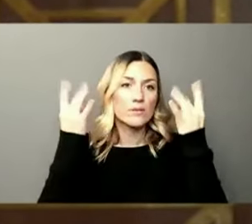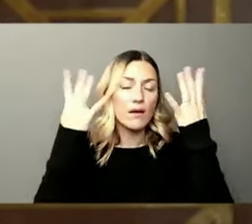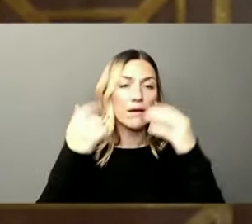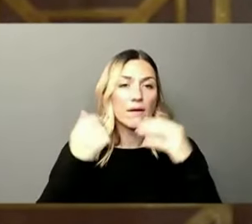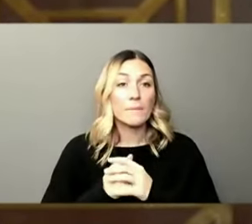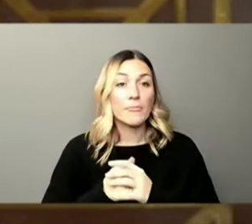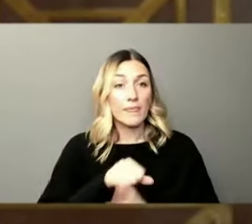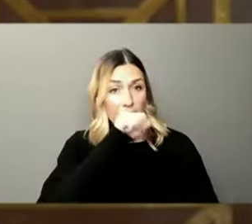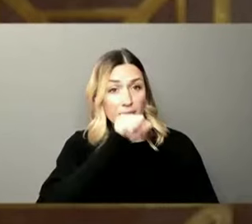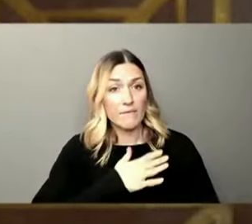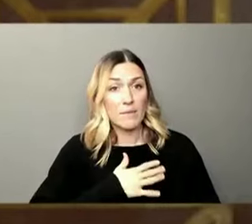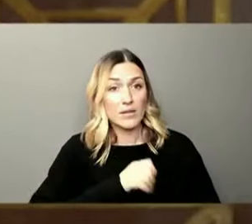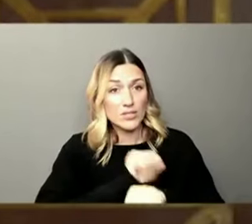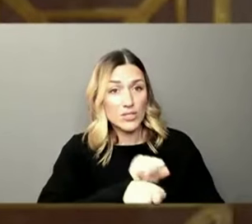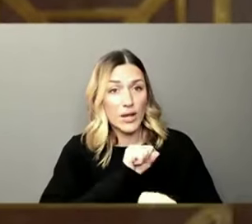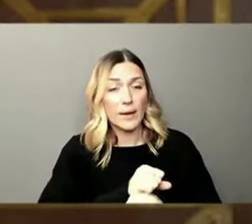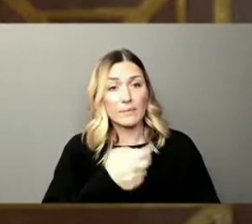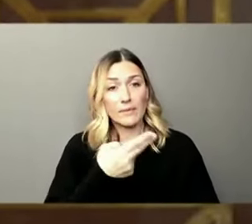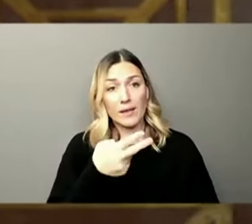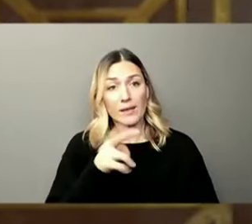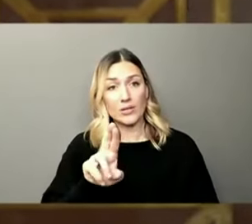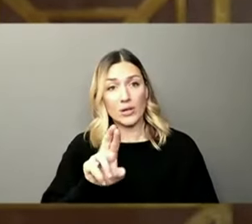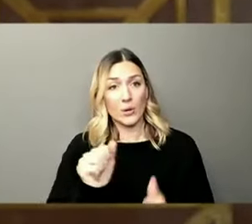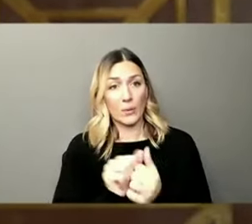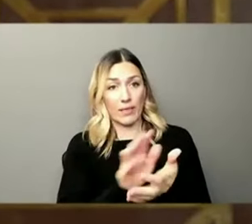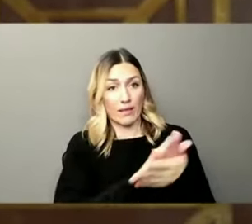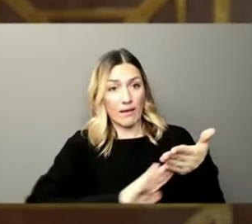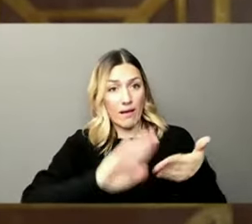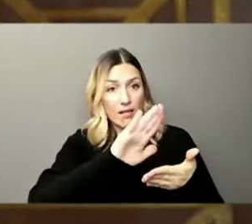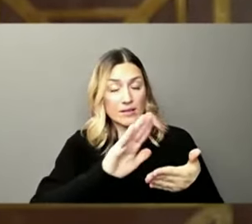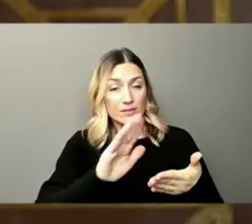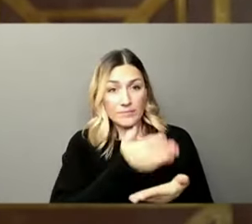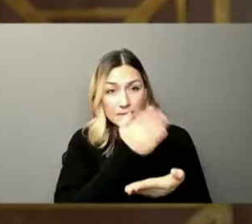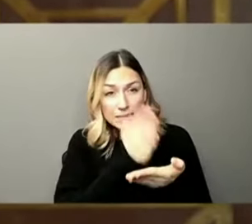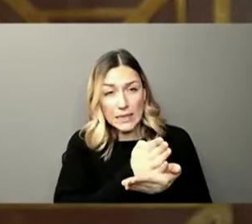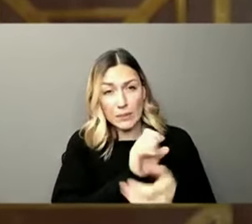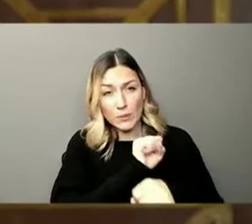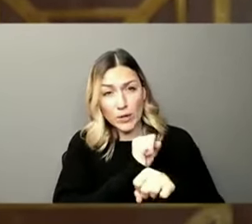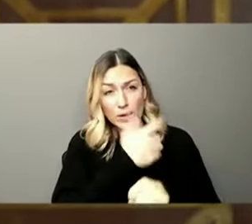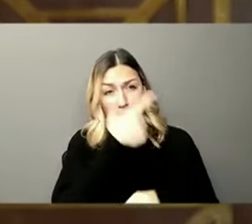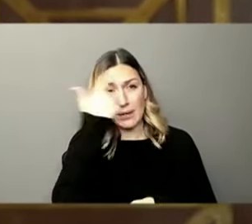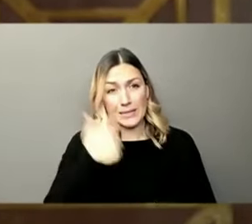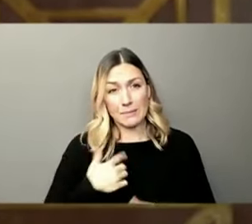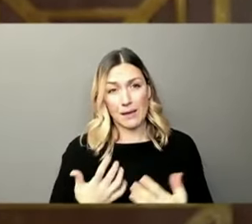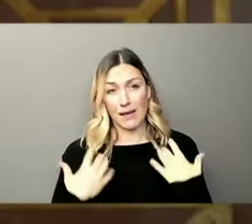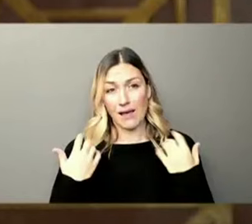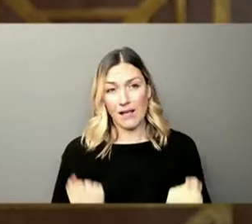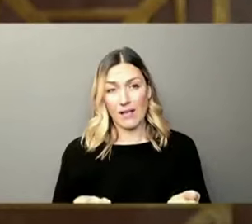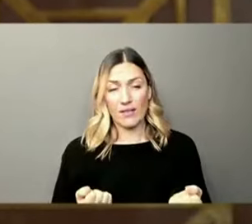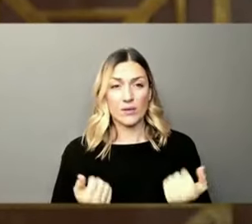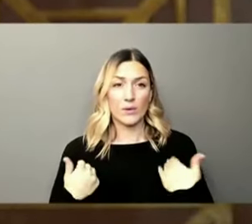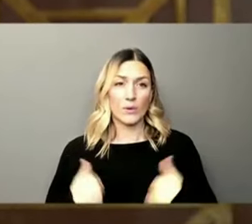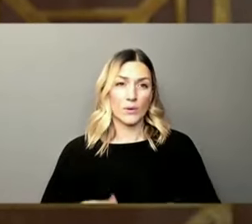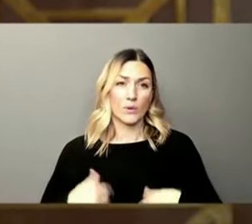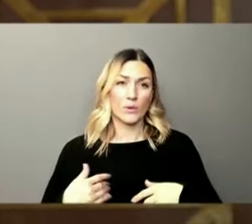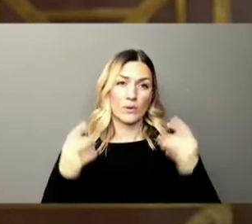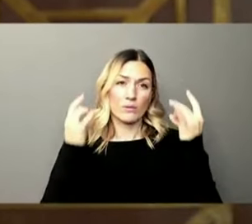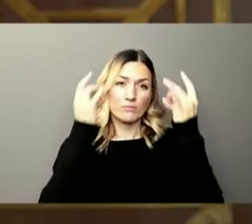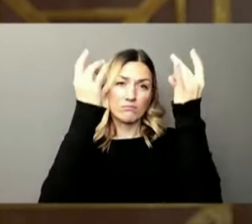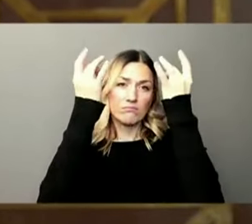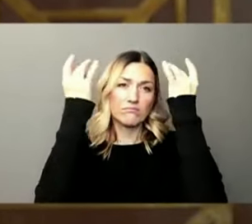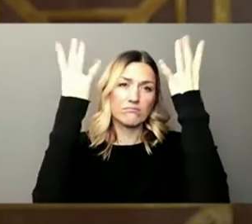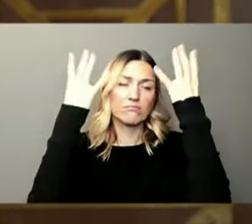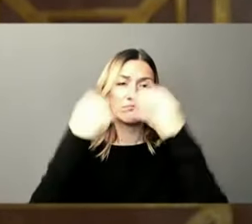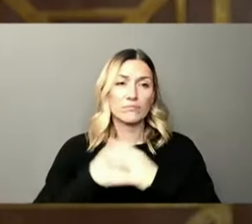loved my career in human resources. Having to stop working because of my health has been devastating. I had a